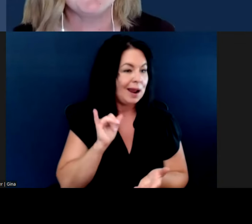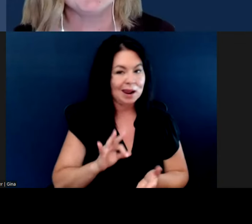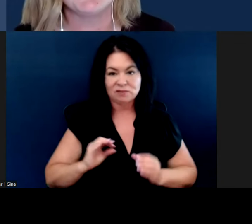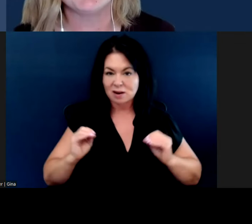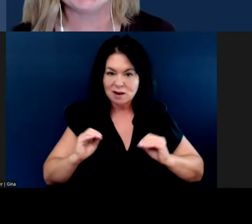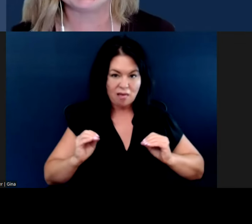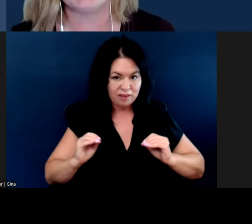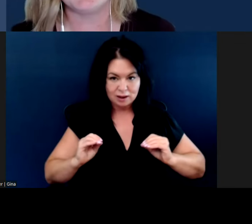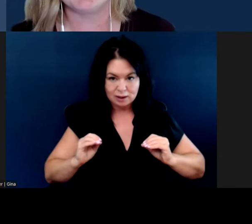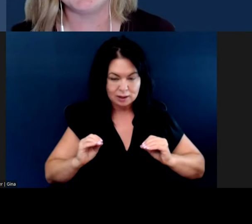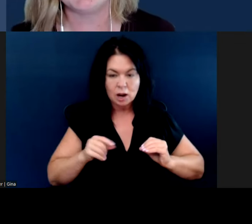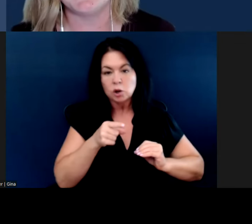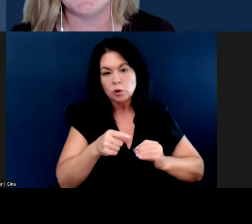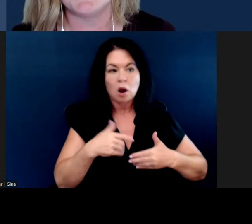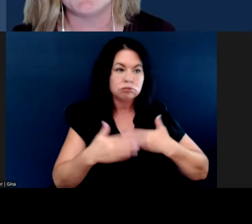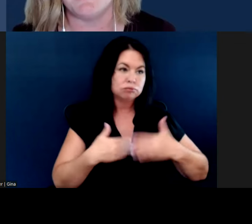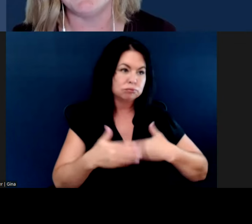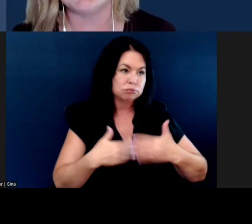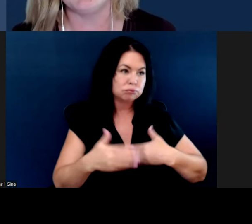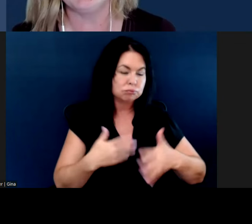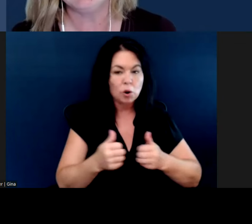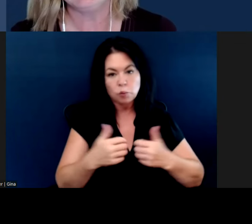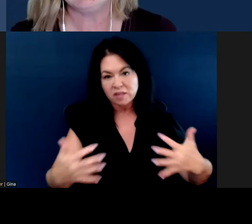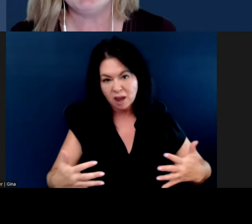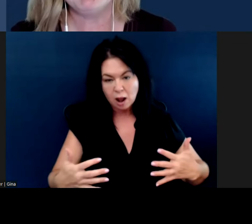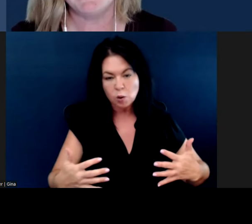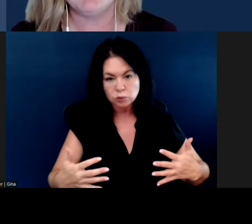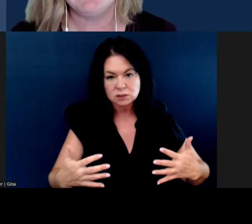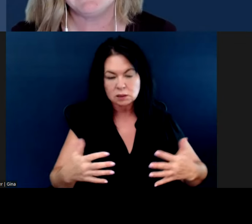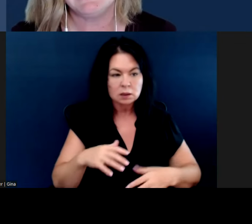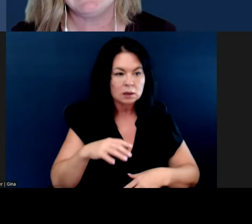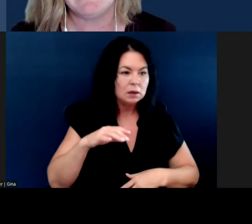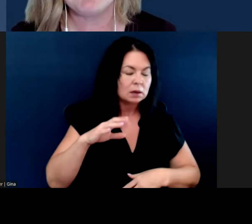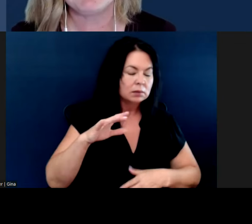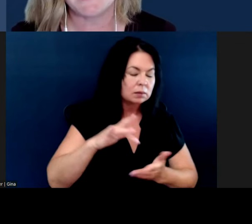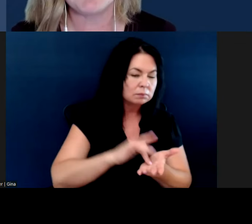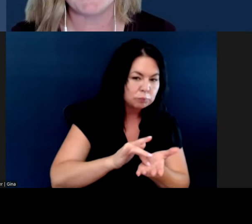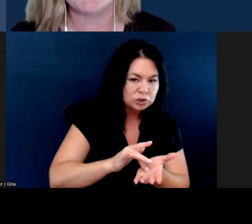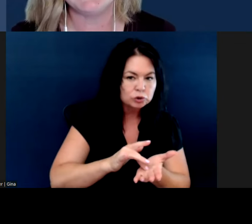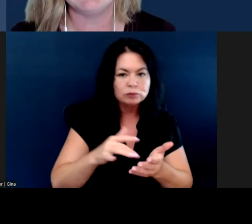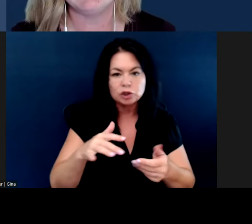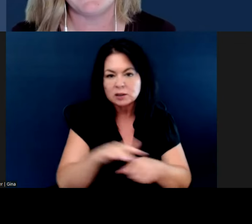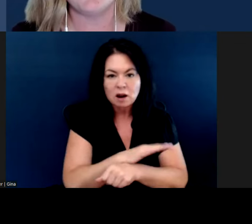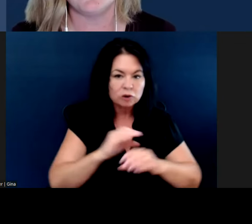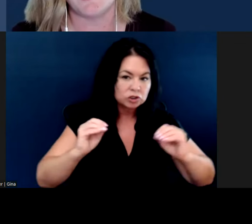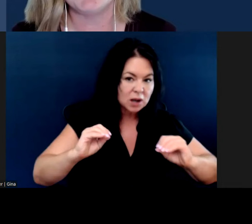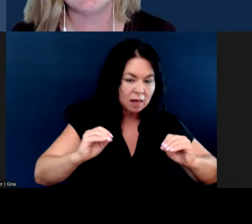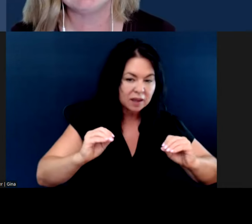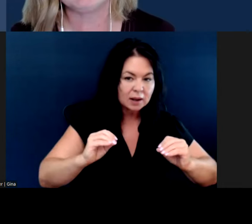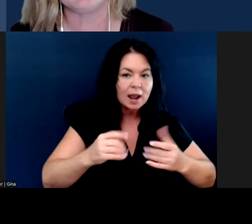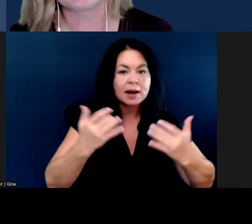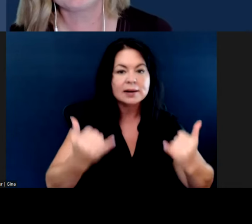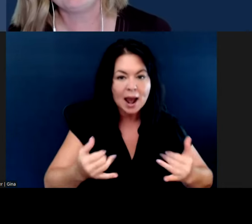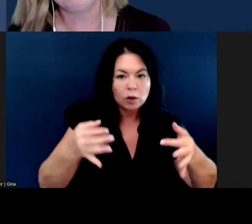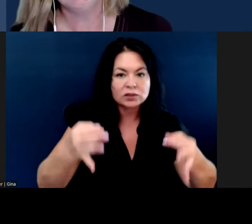called out whether it's creditable drug coverage or not. So keep in mind when you're looking at your Part D and other drug